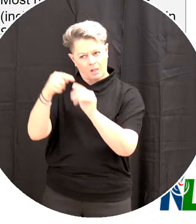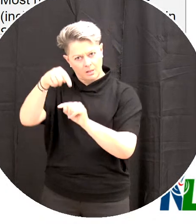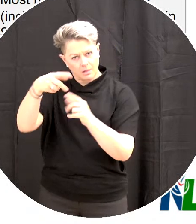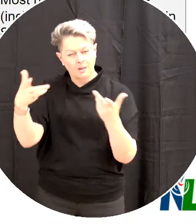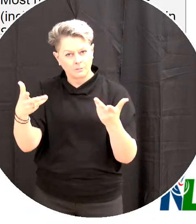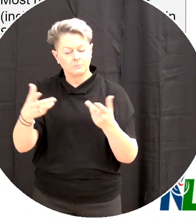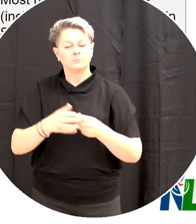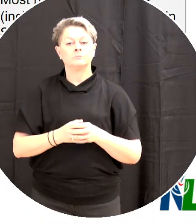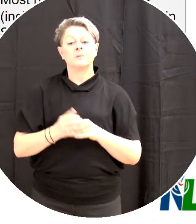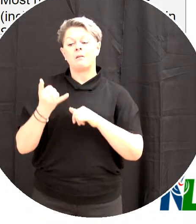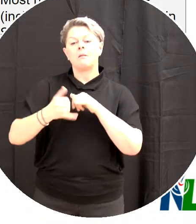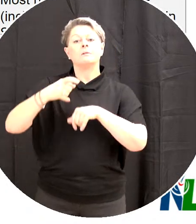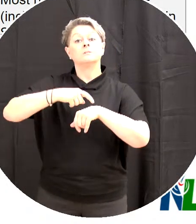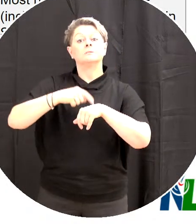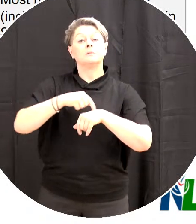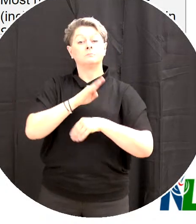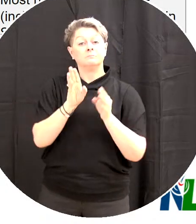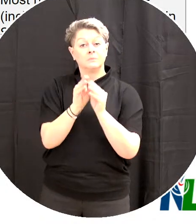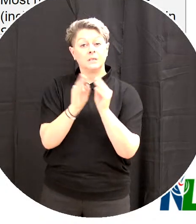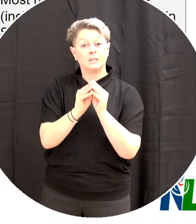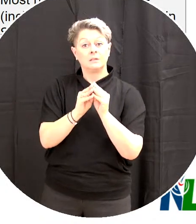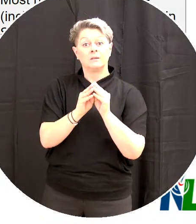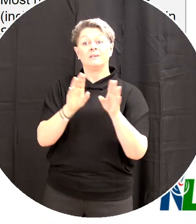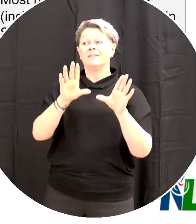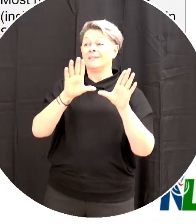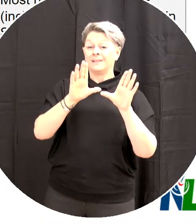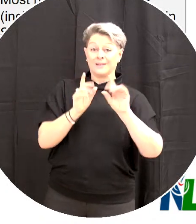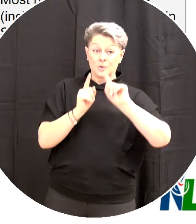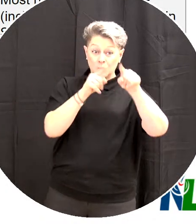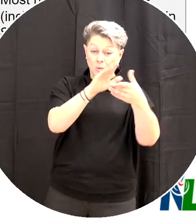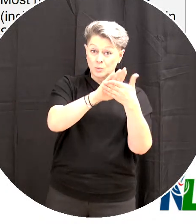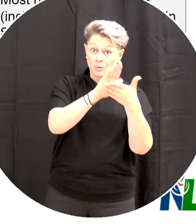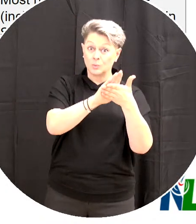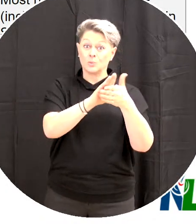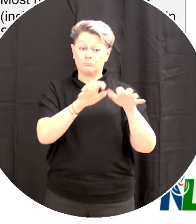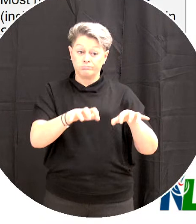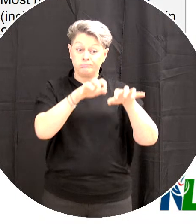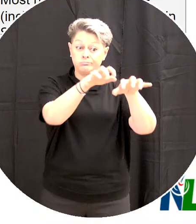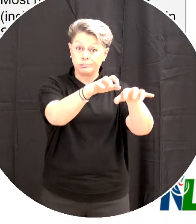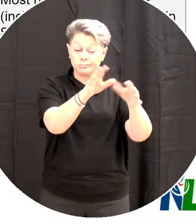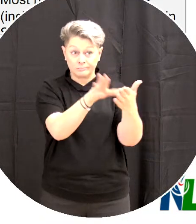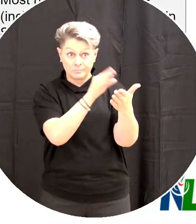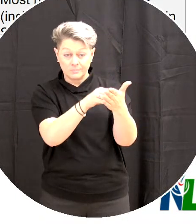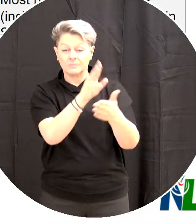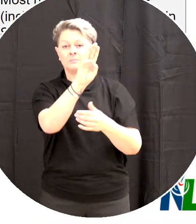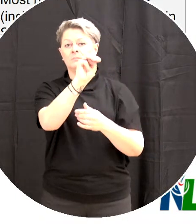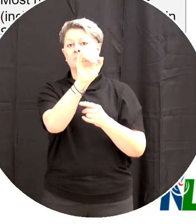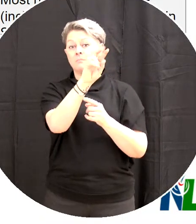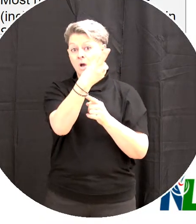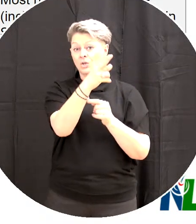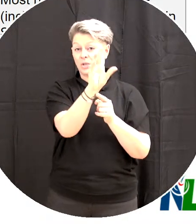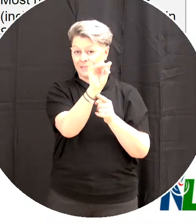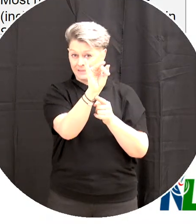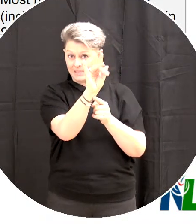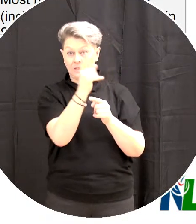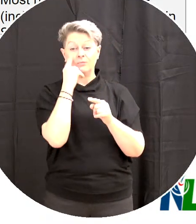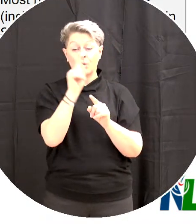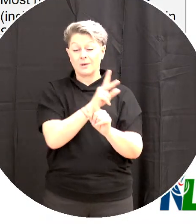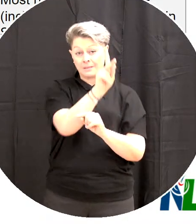board meeting, in-class instruction resumed on March 18th for all K-9 students on the